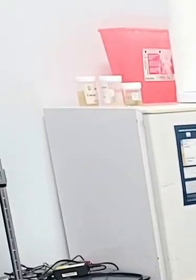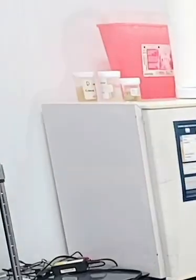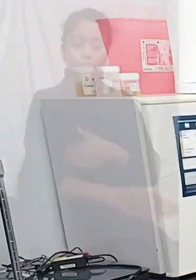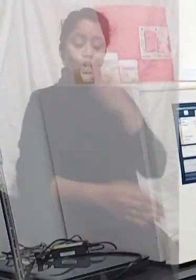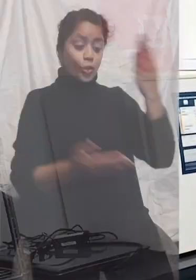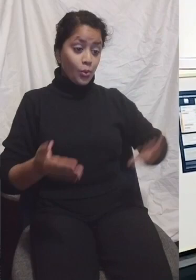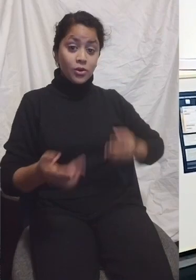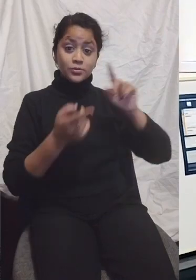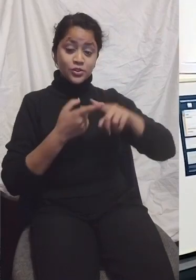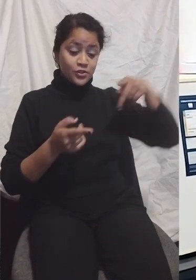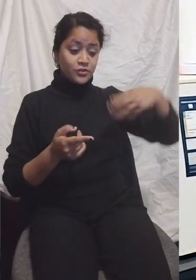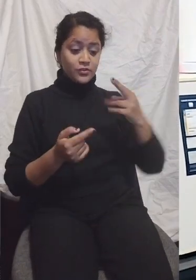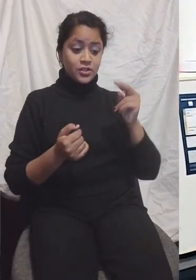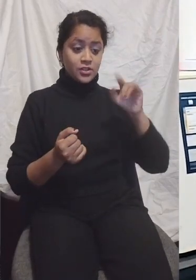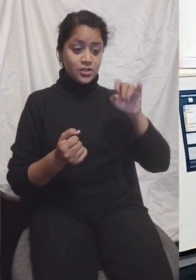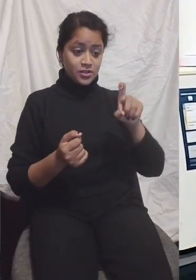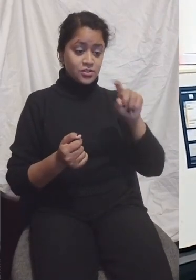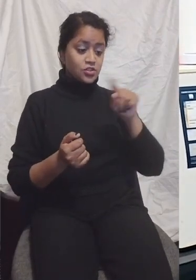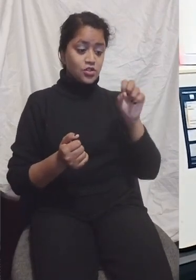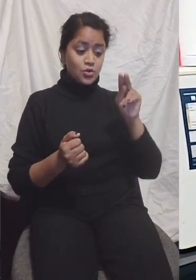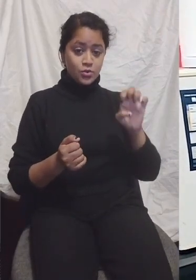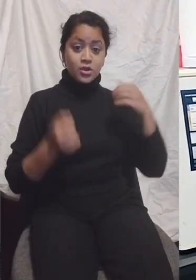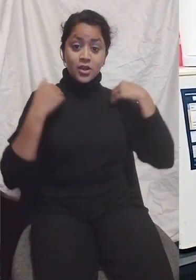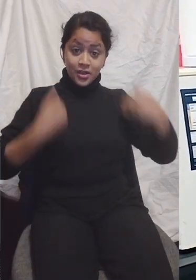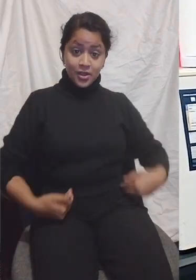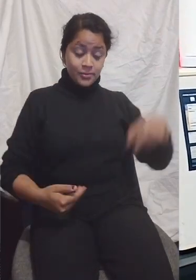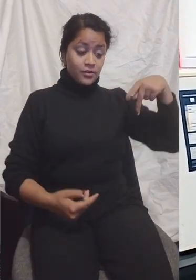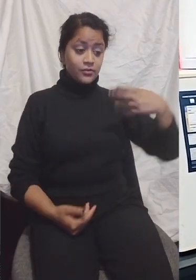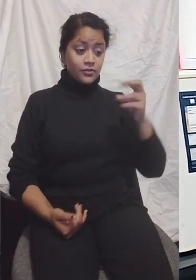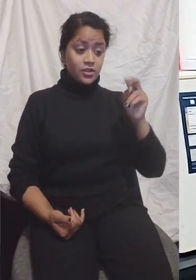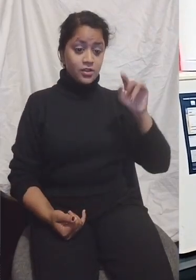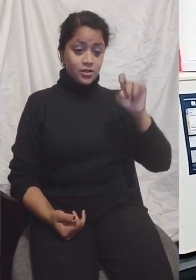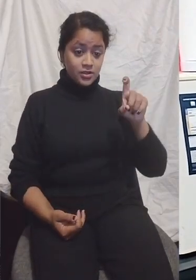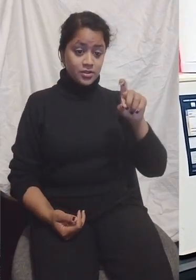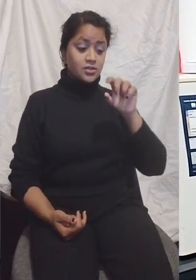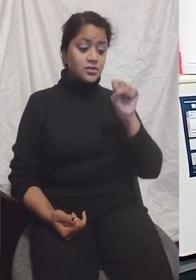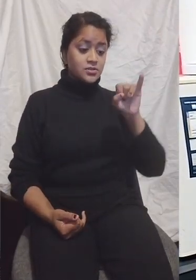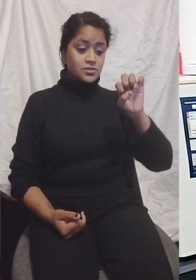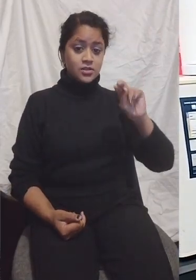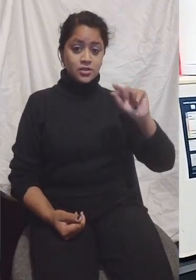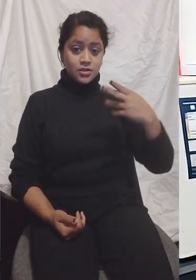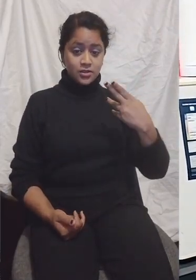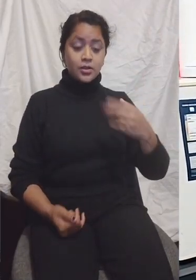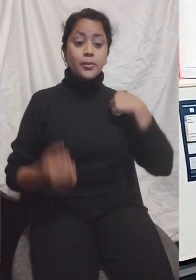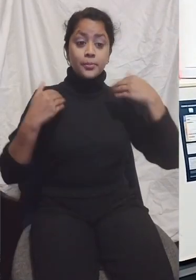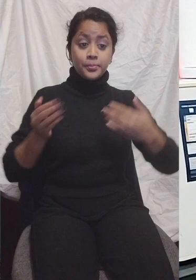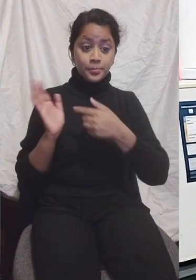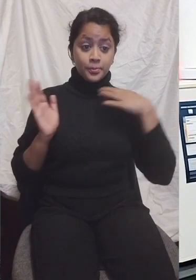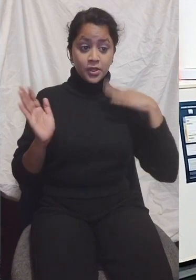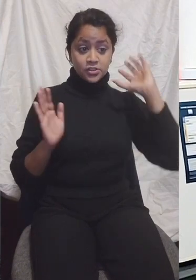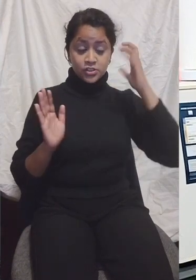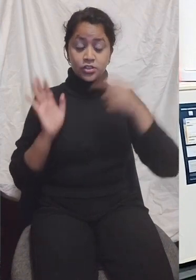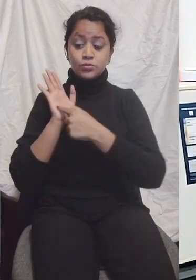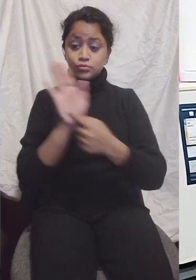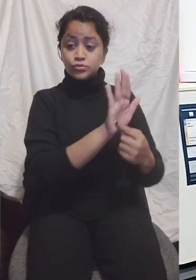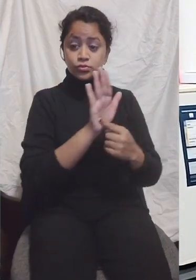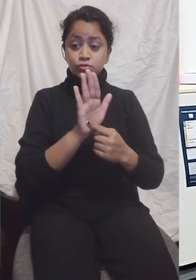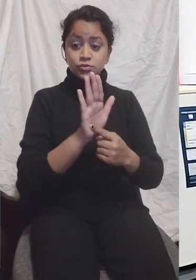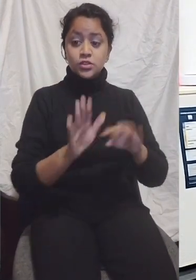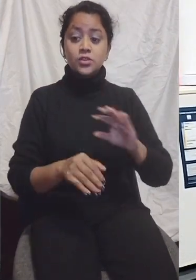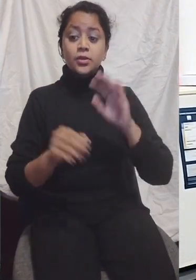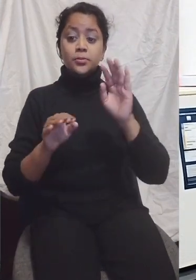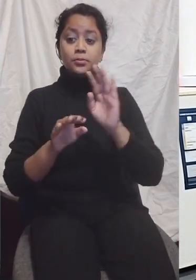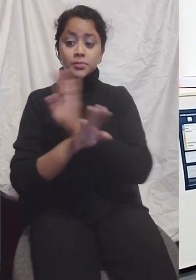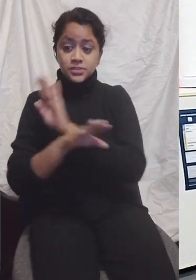Welcome to the Phoenix Zone. I'm Phoenix Singh, and our channel showcases different businesses and organizations in